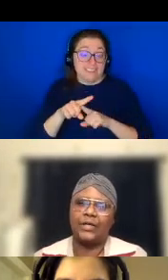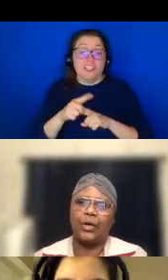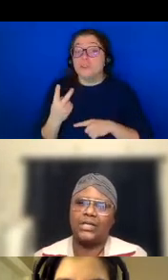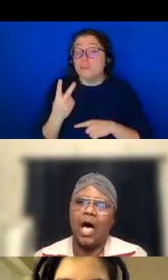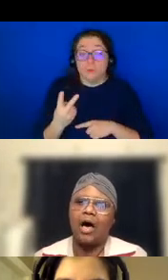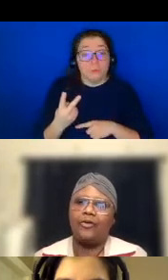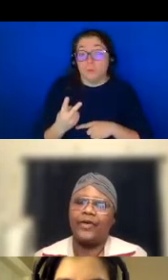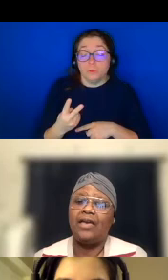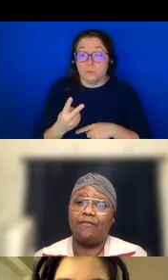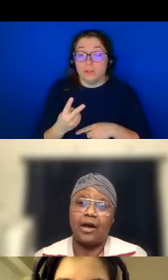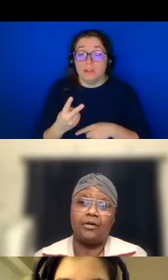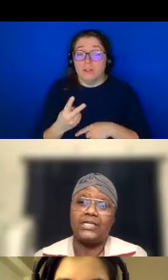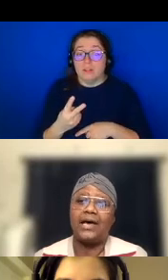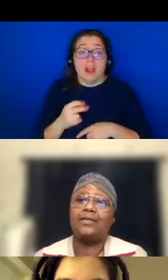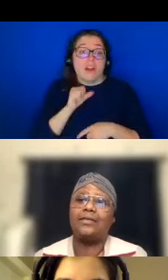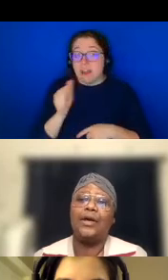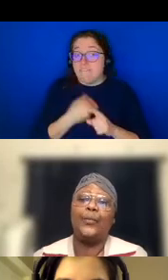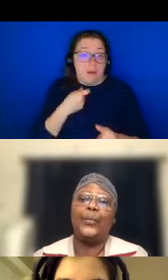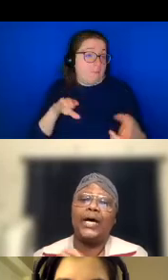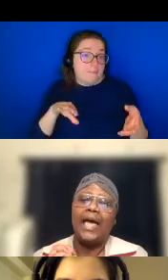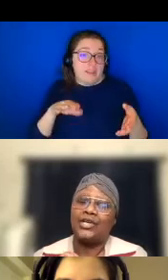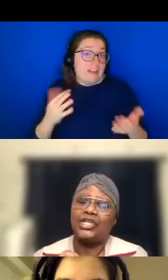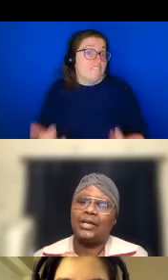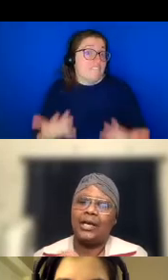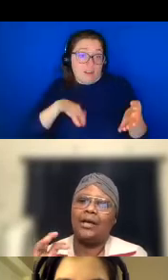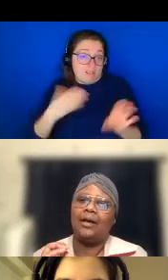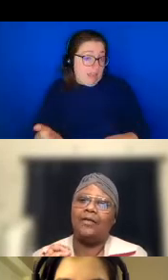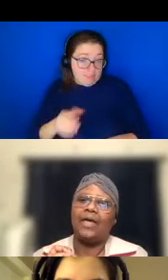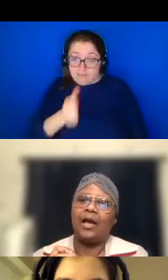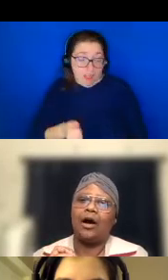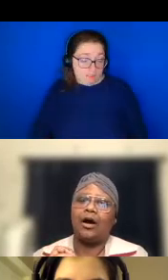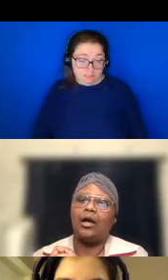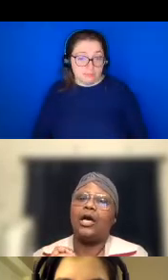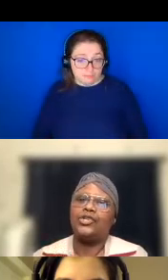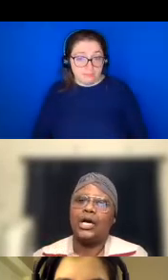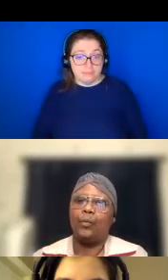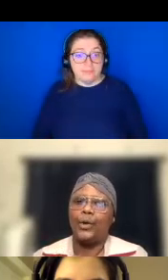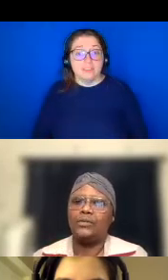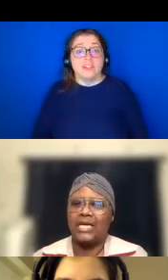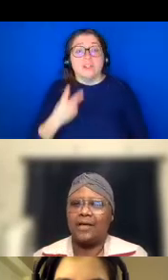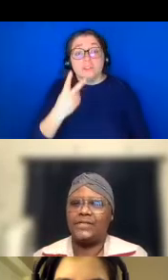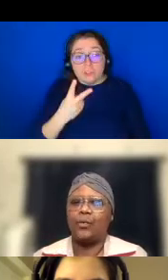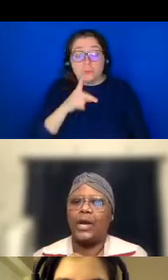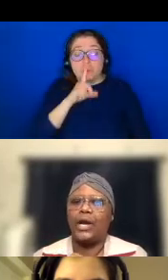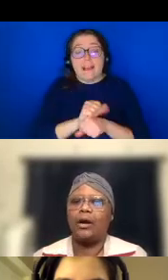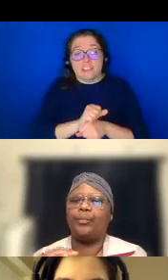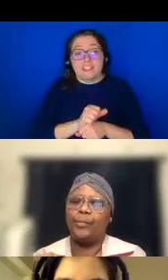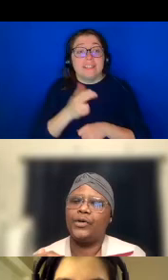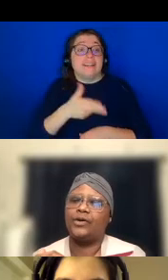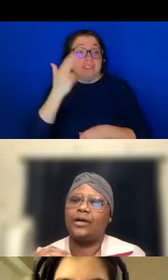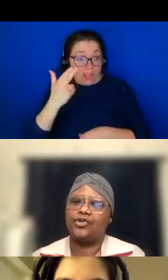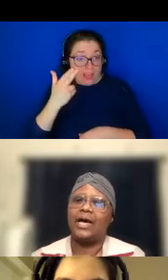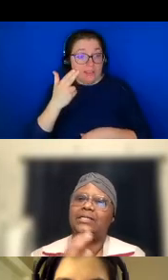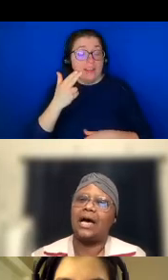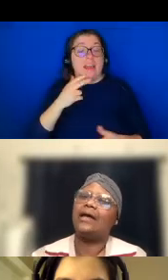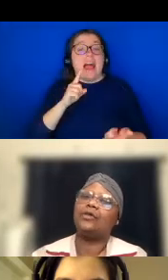the result of a fire death, but actually they are gunshot wound deaths where the